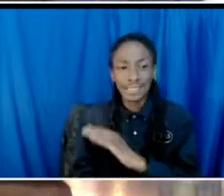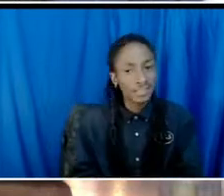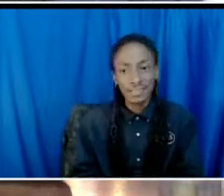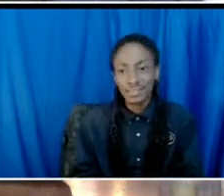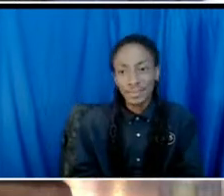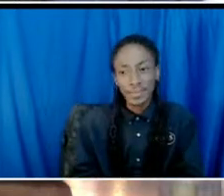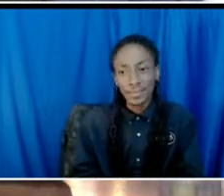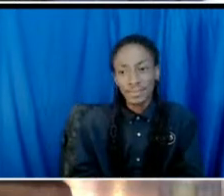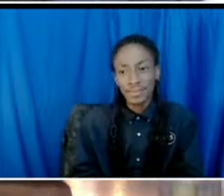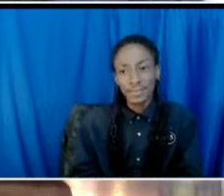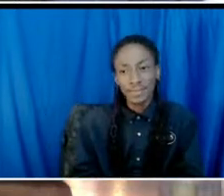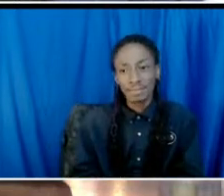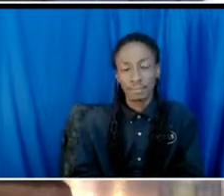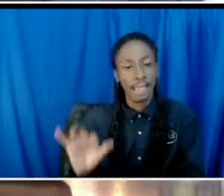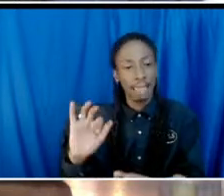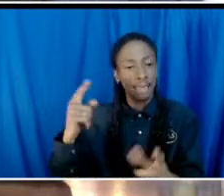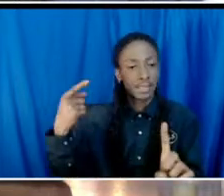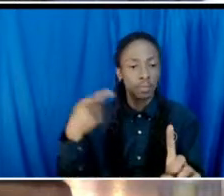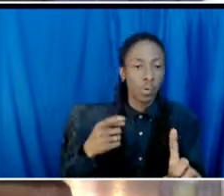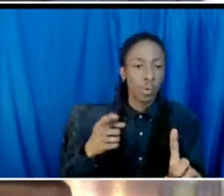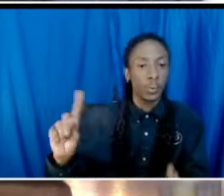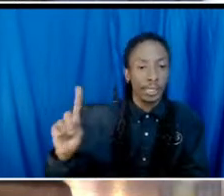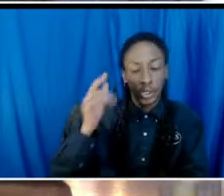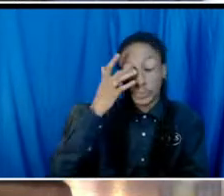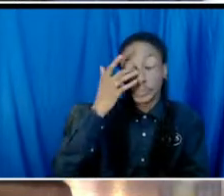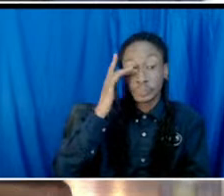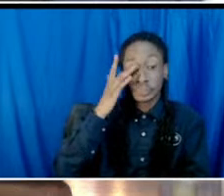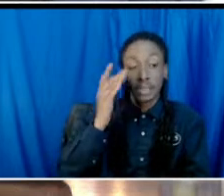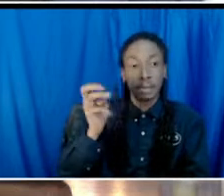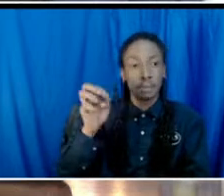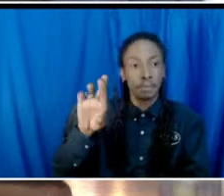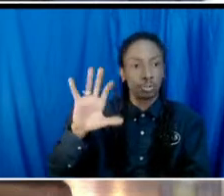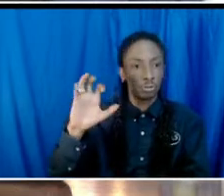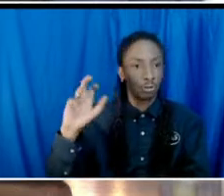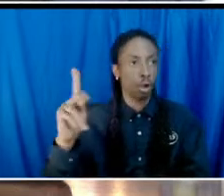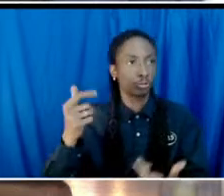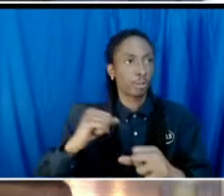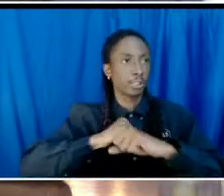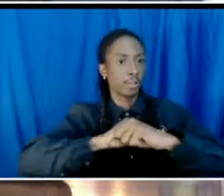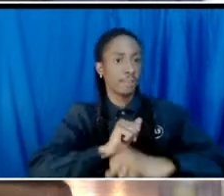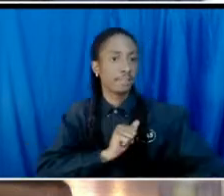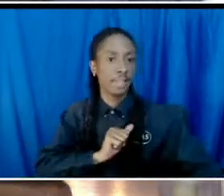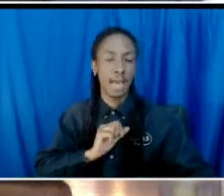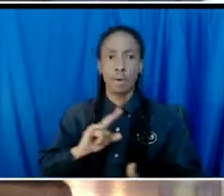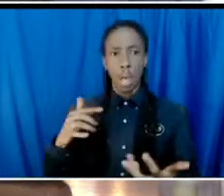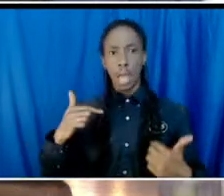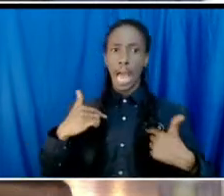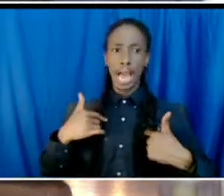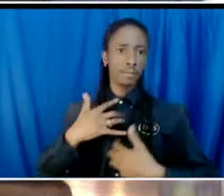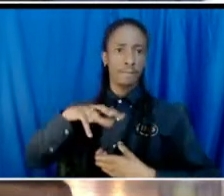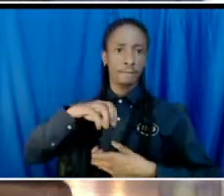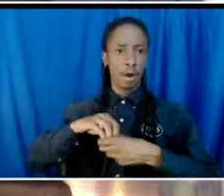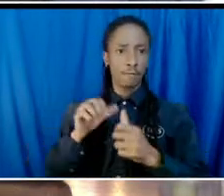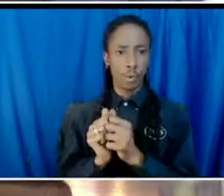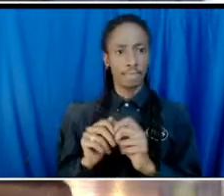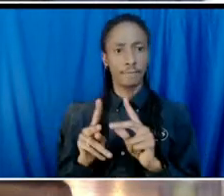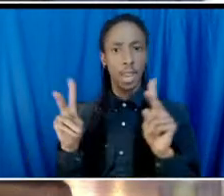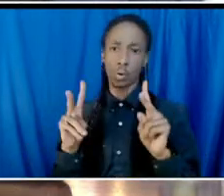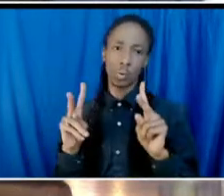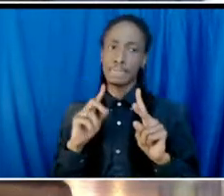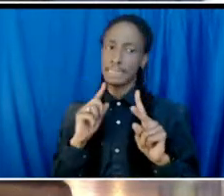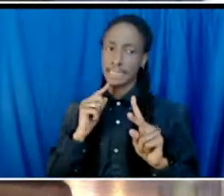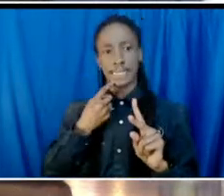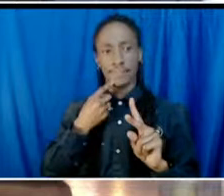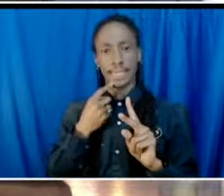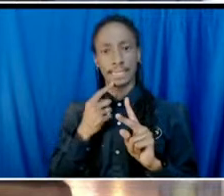that's the point at which Mr. Clark tried to defend himself by saying, well, I've been involved in very significant